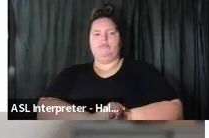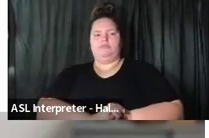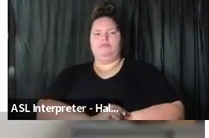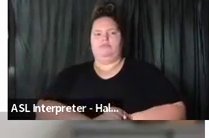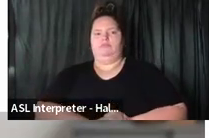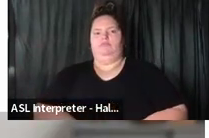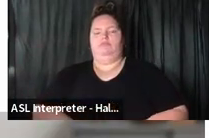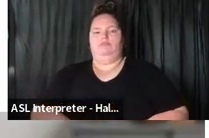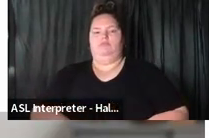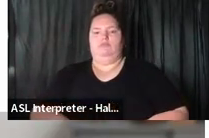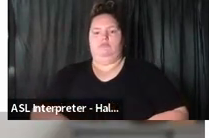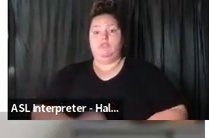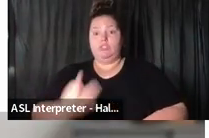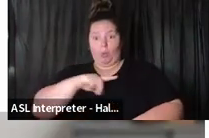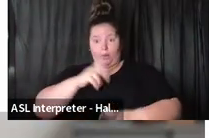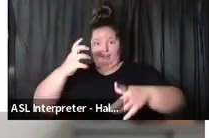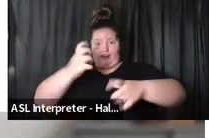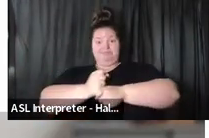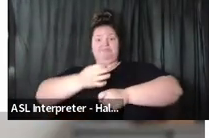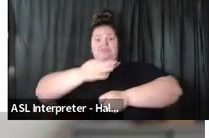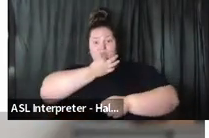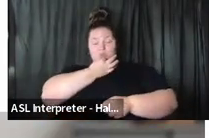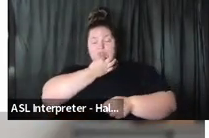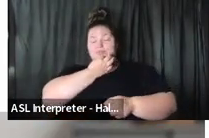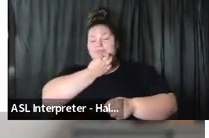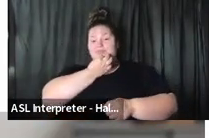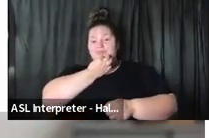Great. Want to wrap us up?